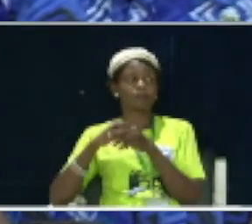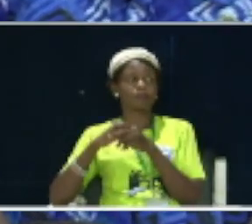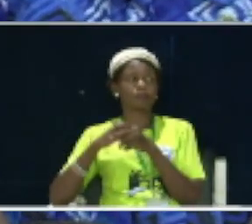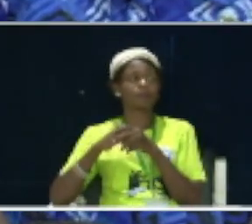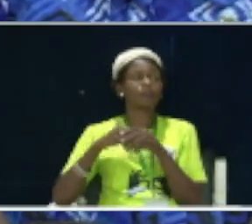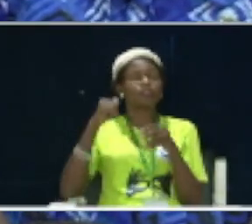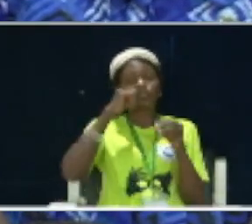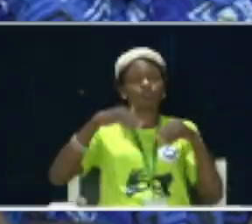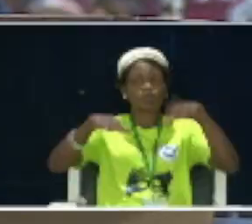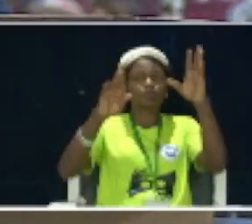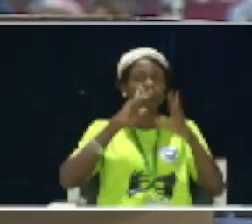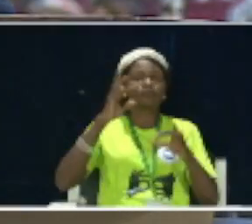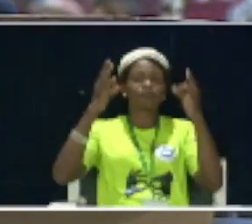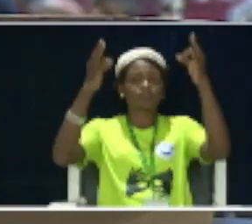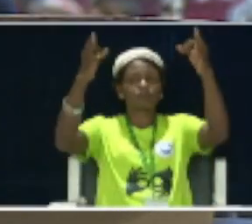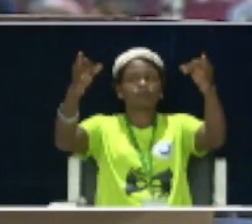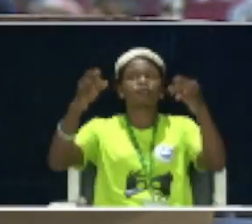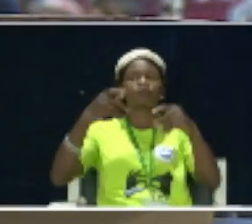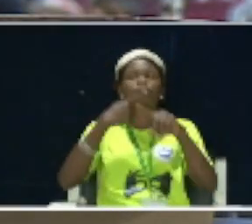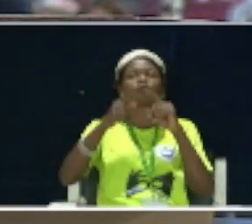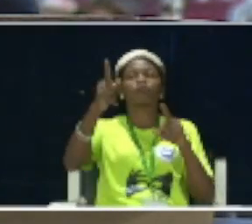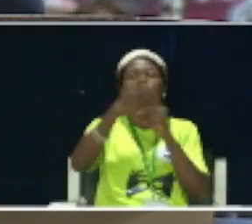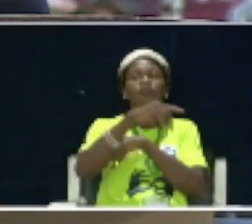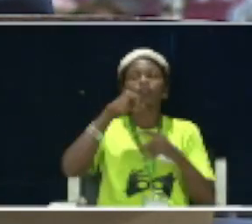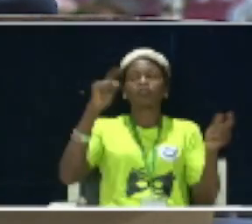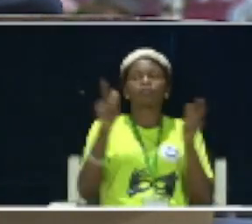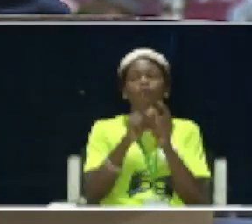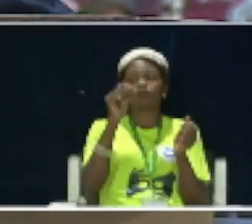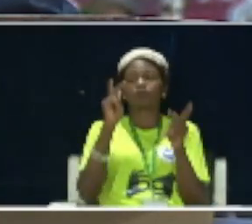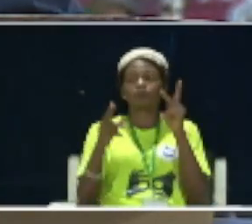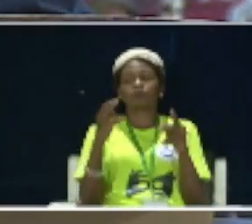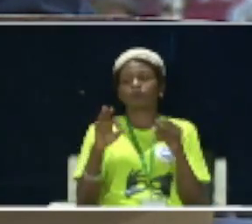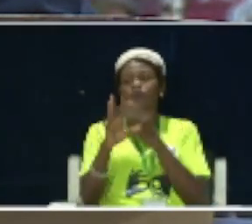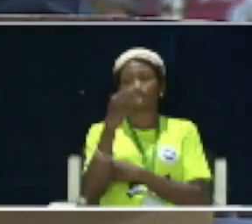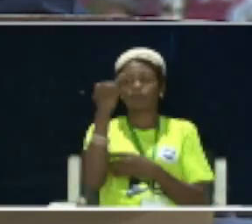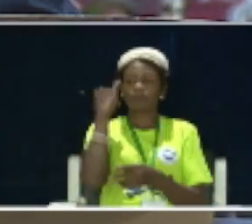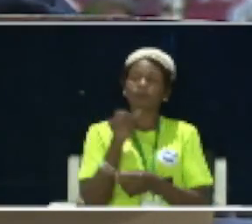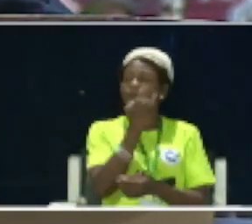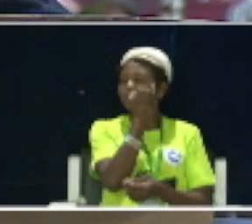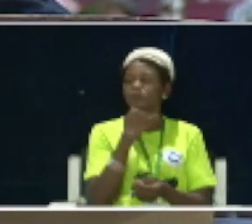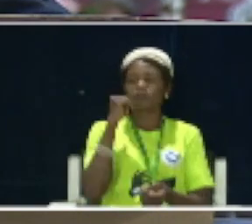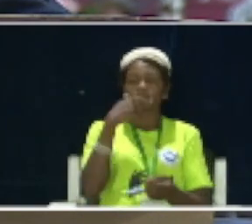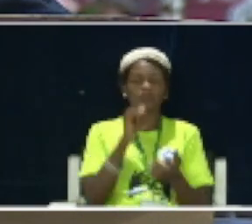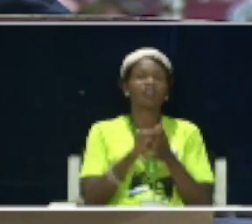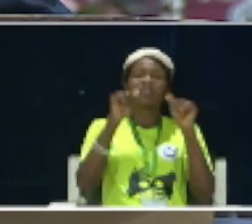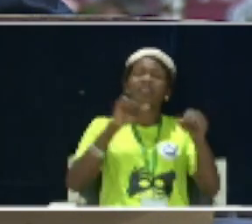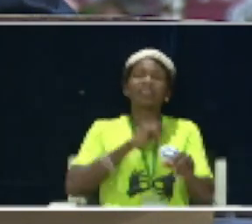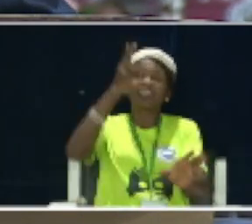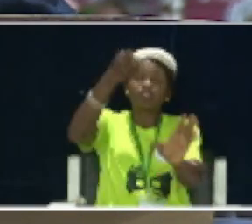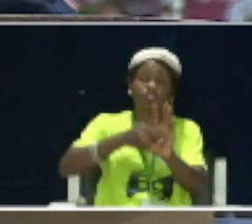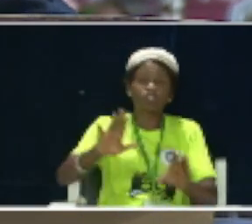she sold her future. But one day she met with the people of the God of Israel. She said, can I join your